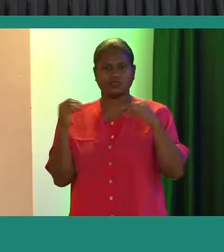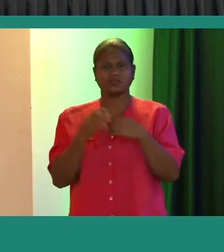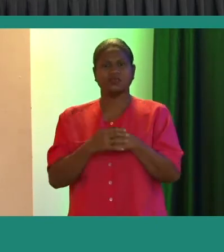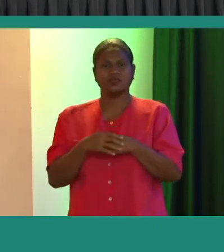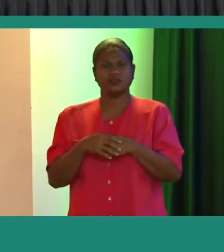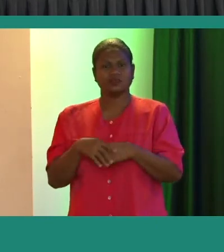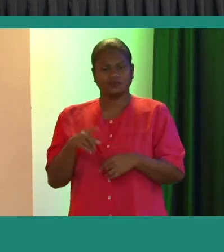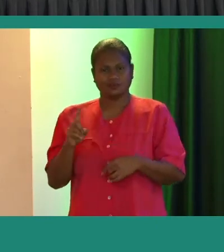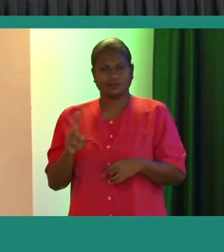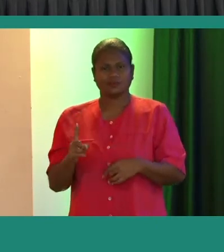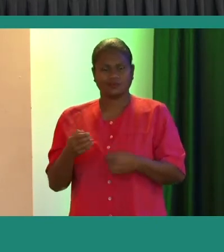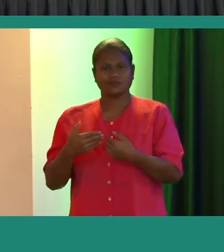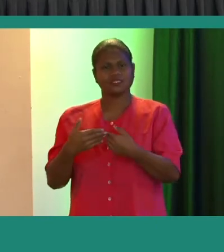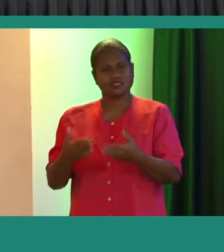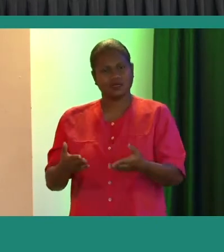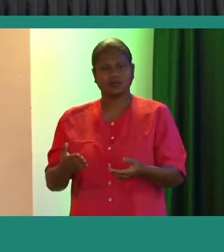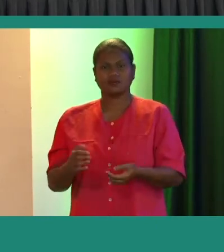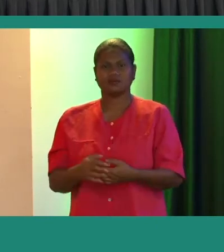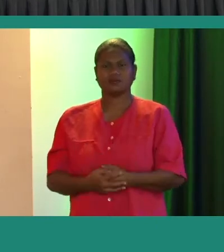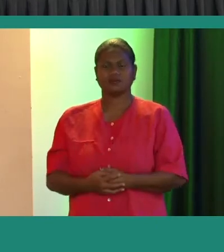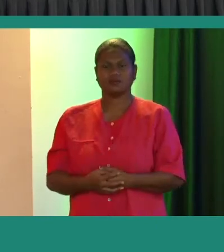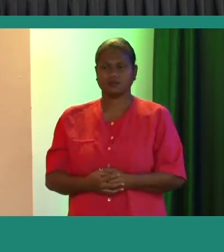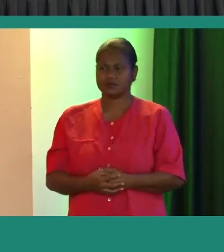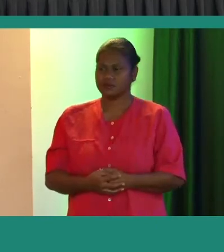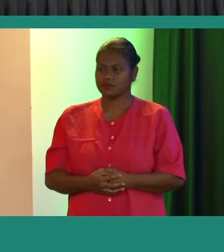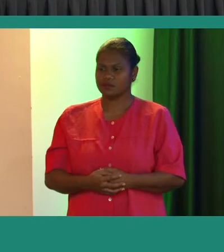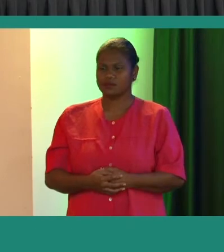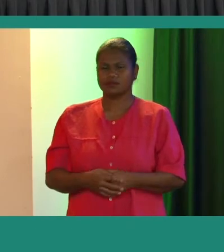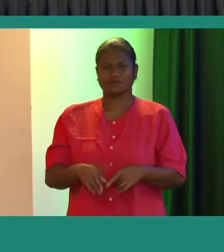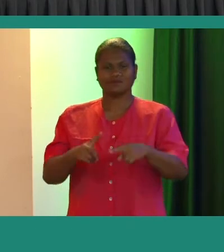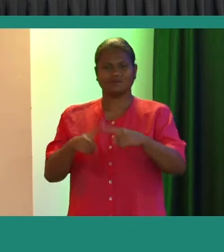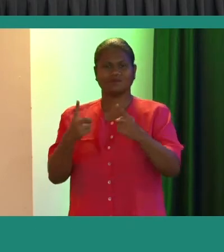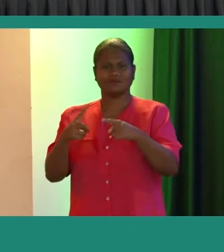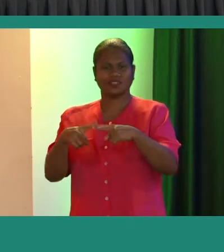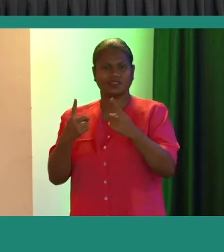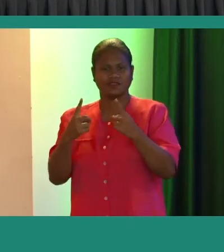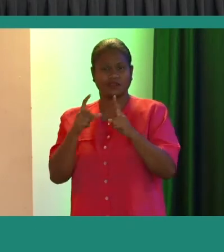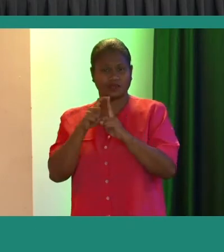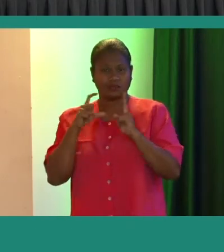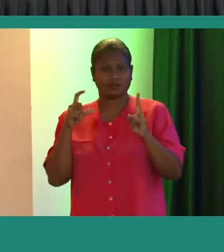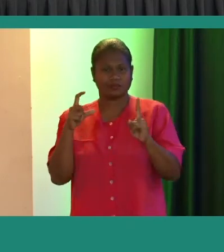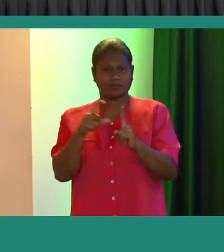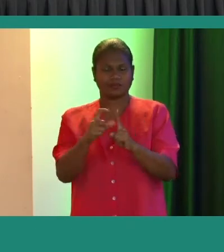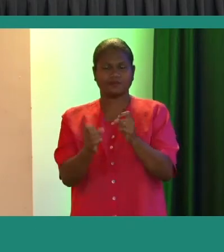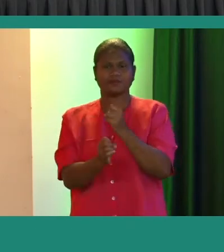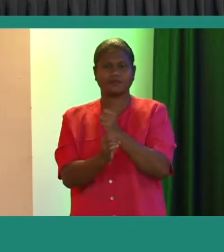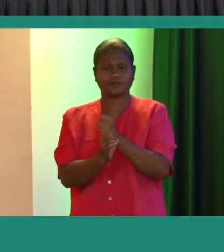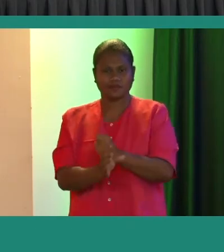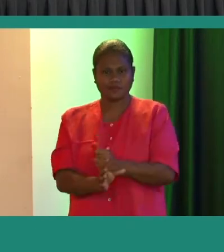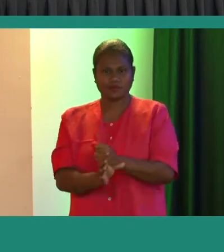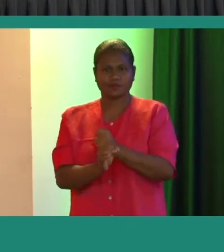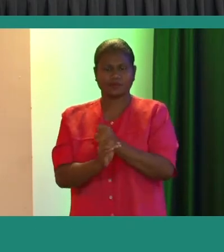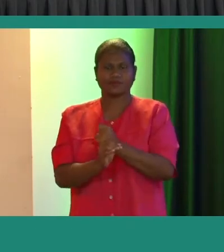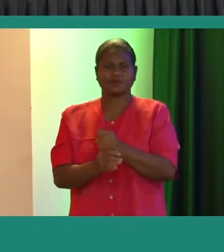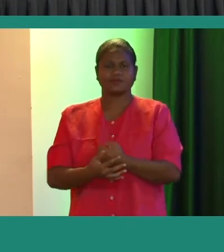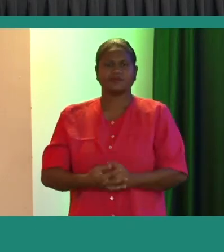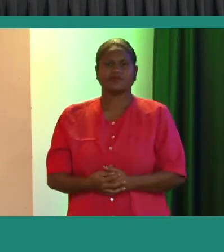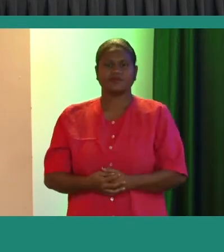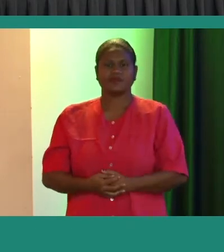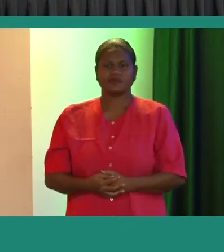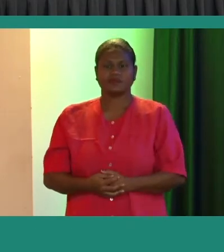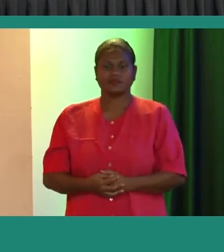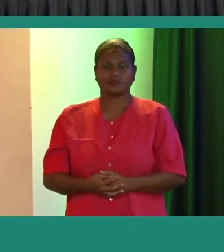while, being implemented across various agencies of government. And as you've mentioned,